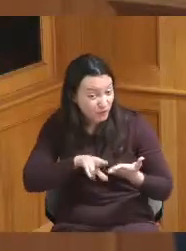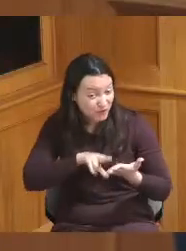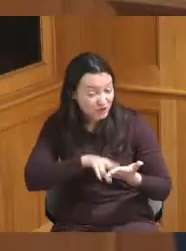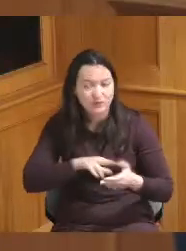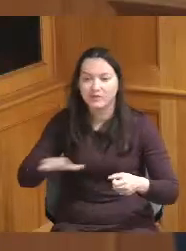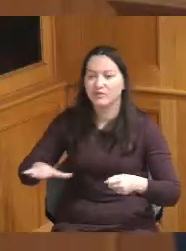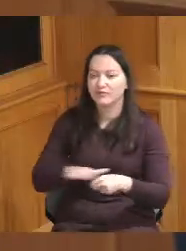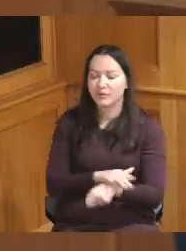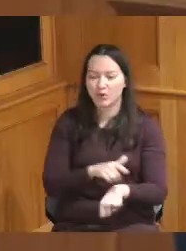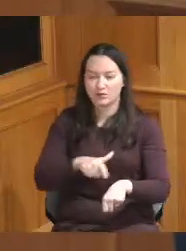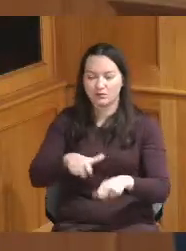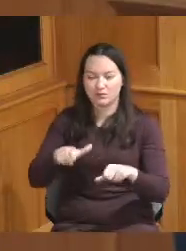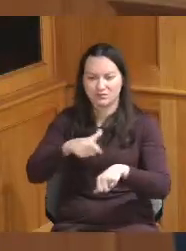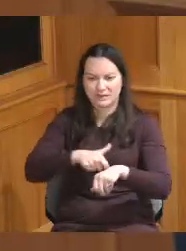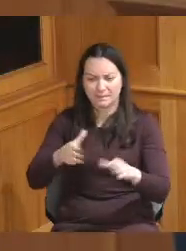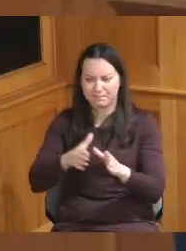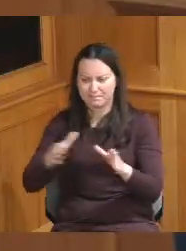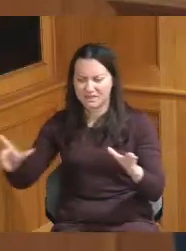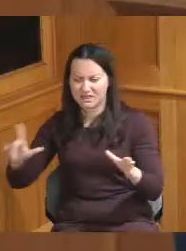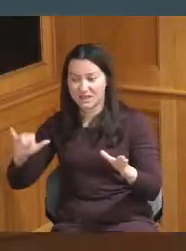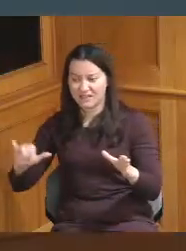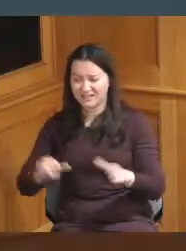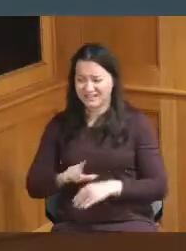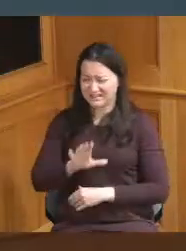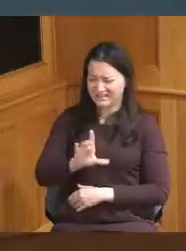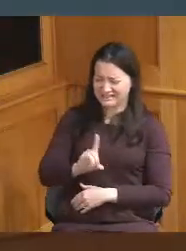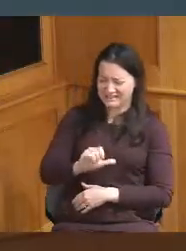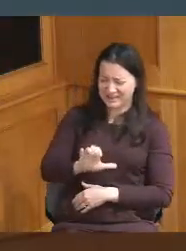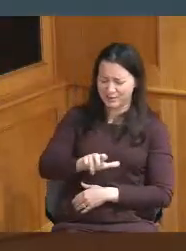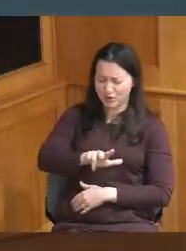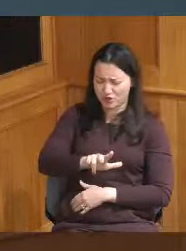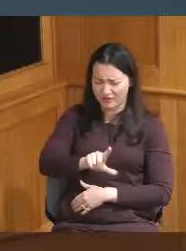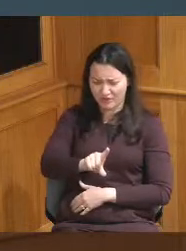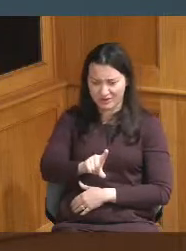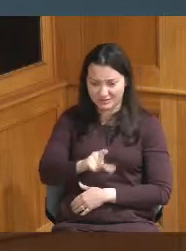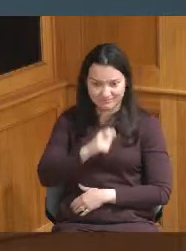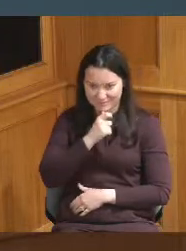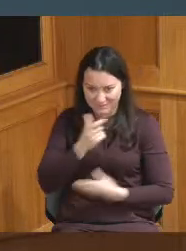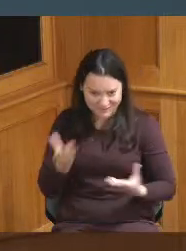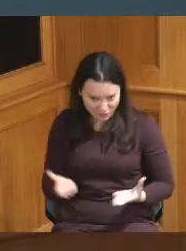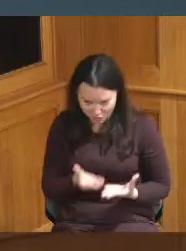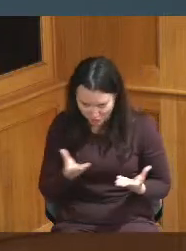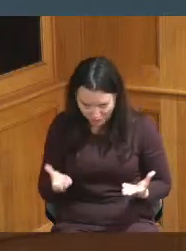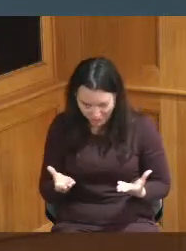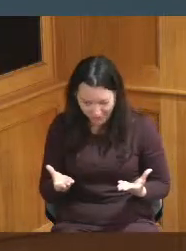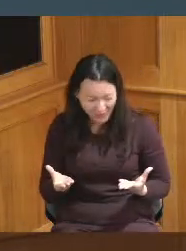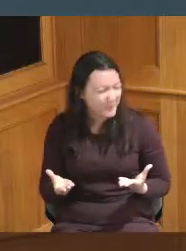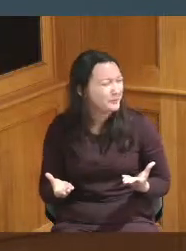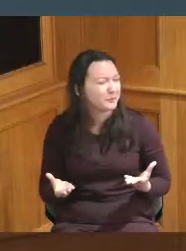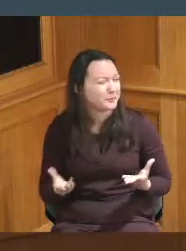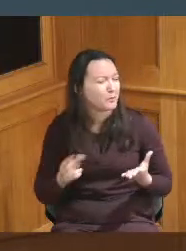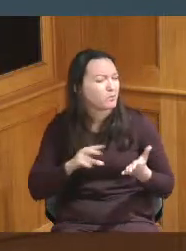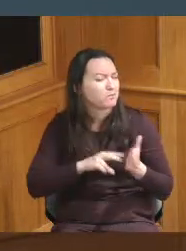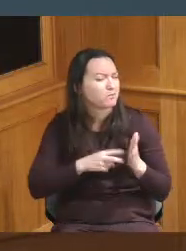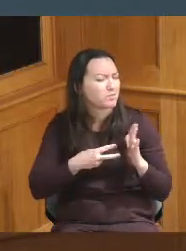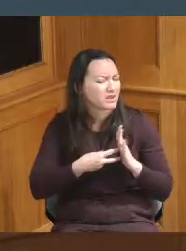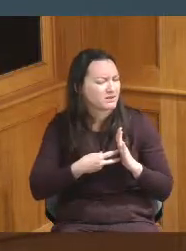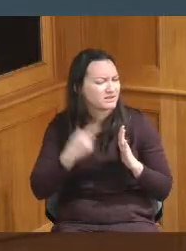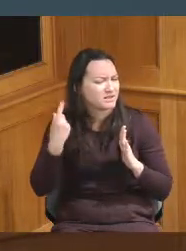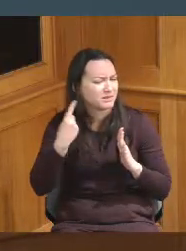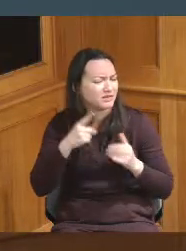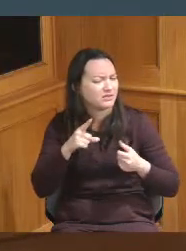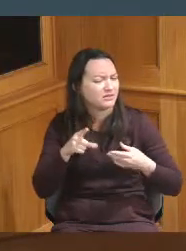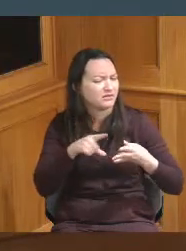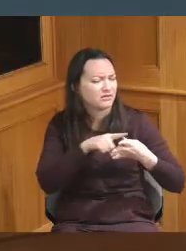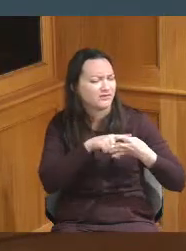period. Okay. Yes. Now, you gonna here have December 31st. Now, we won't be around. So is this, you'll have something for us the first or second